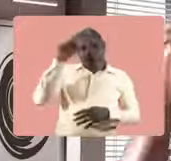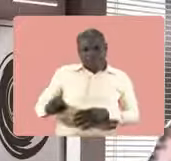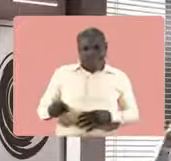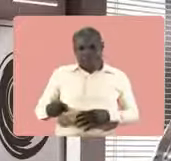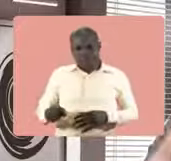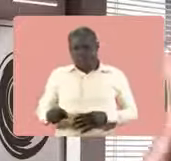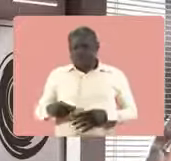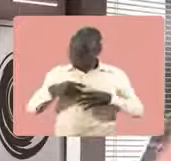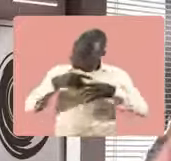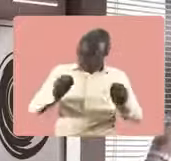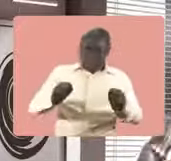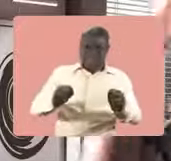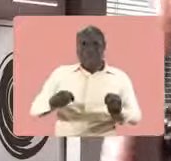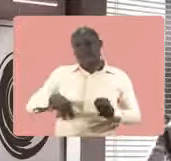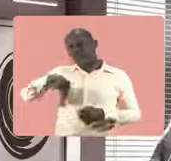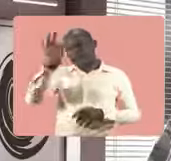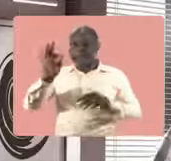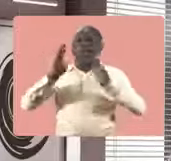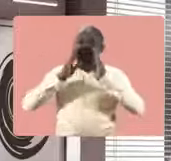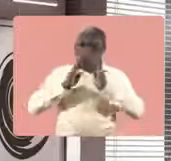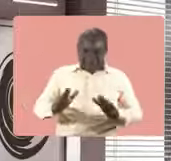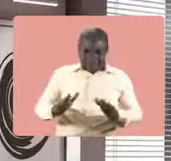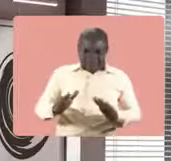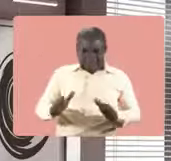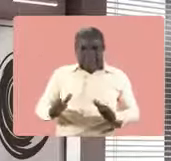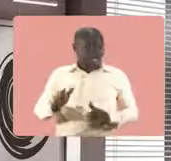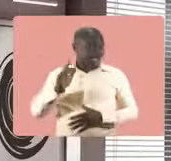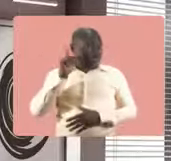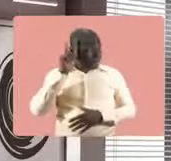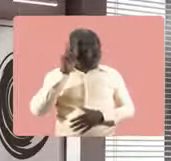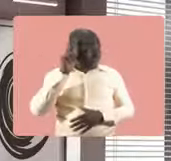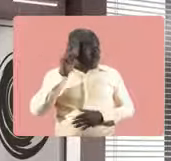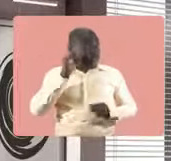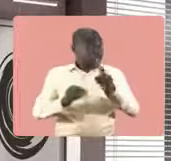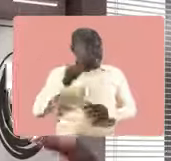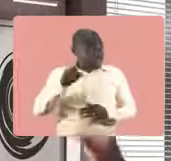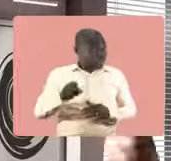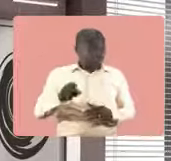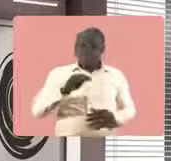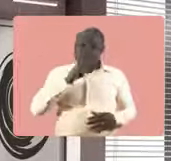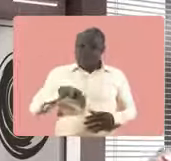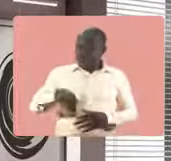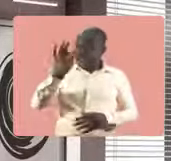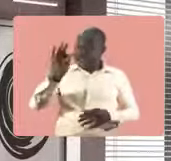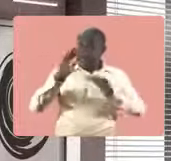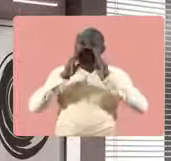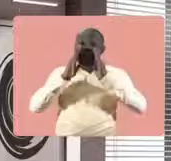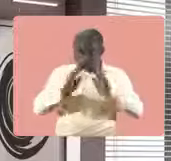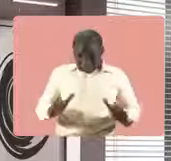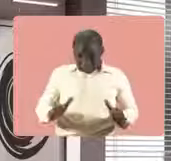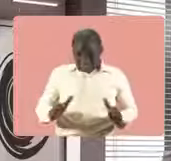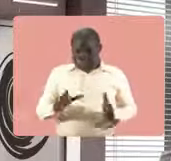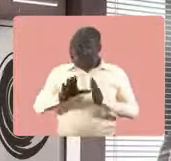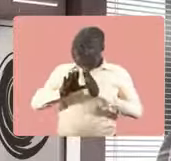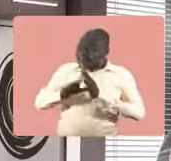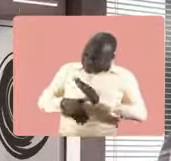Nasa yam pre ama asumujye ama. Tie ebey ami di yawe. O konfo boni etikrom.